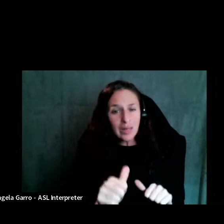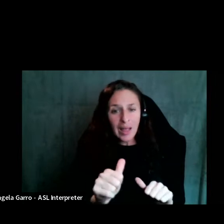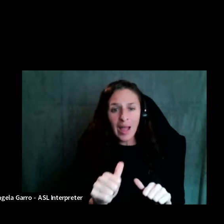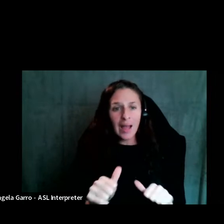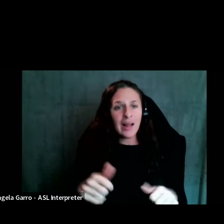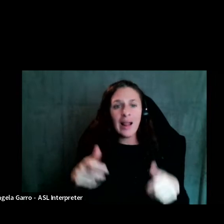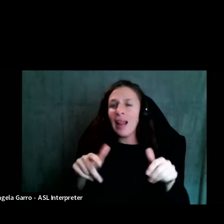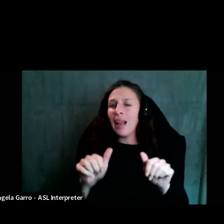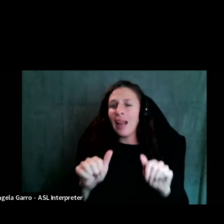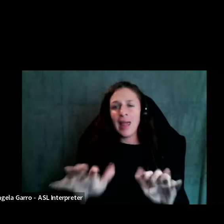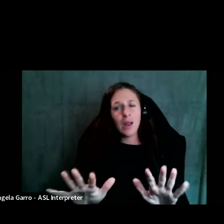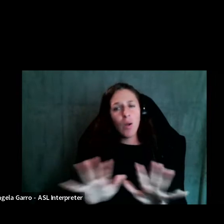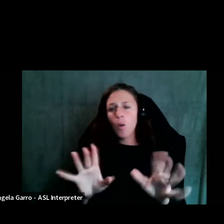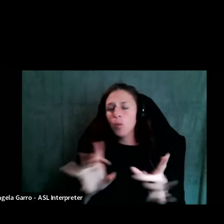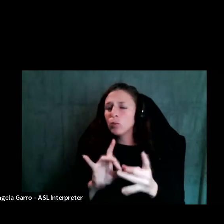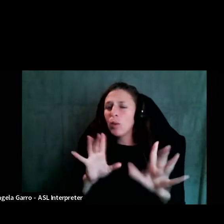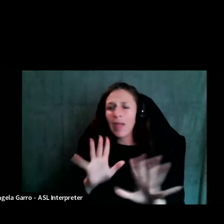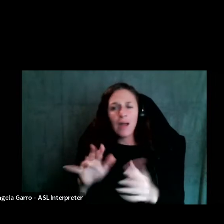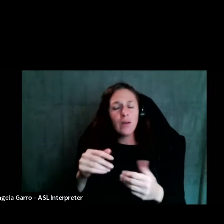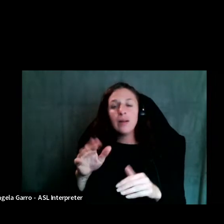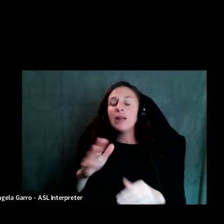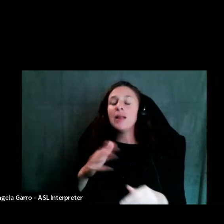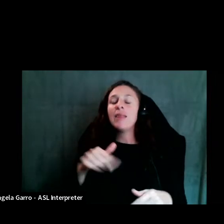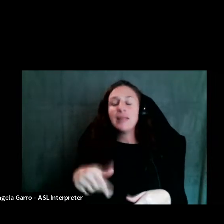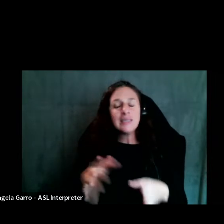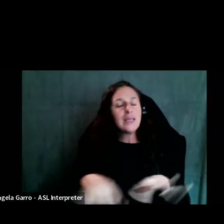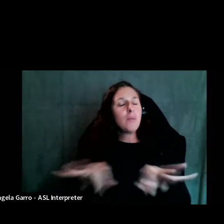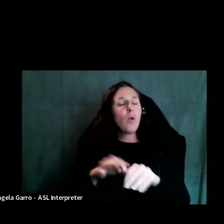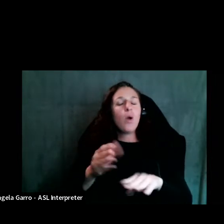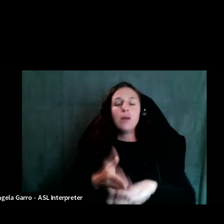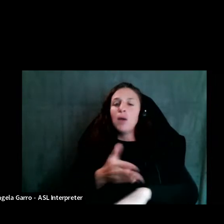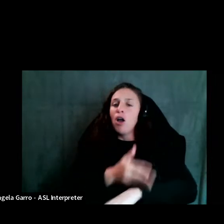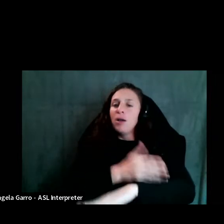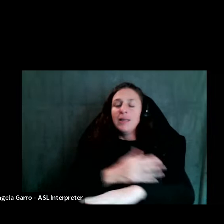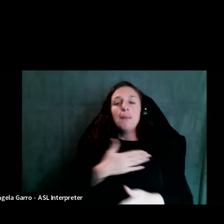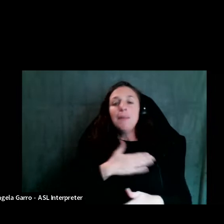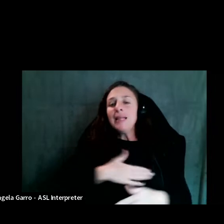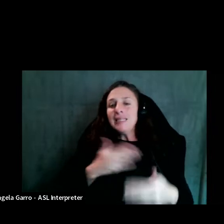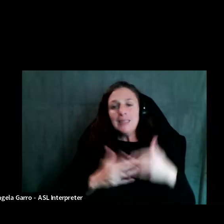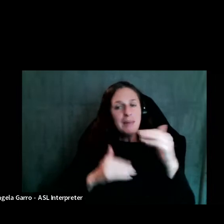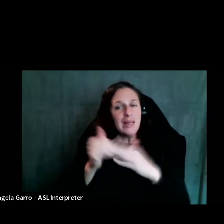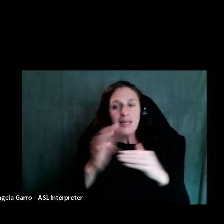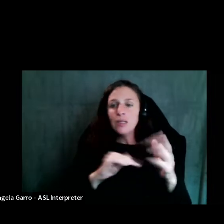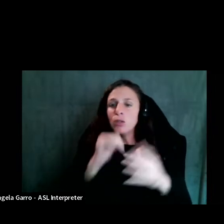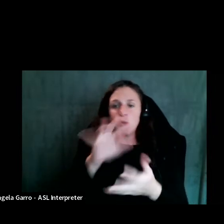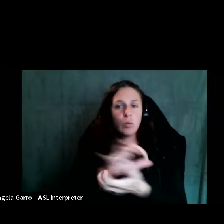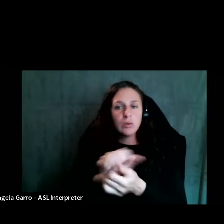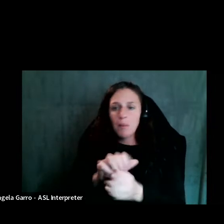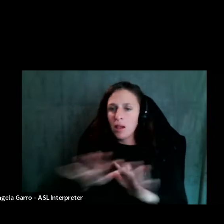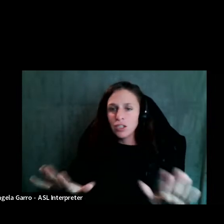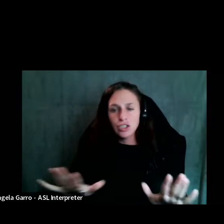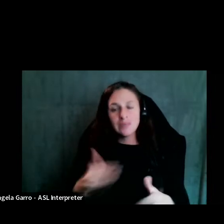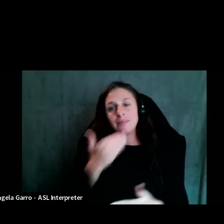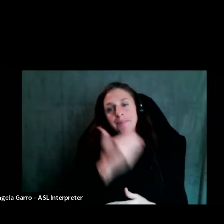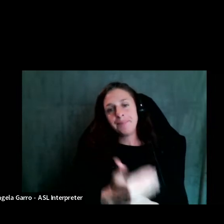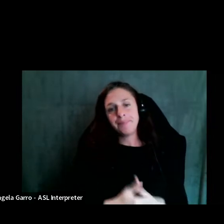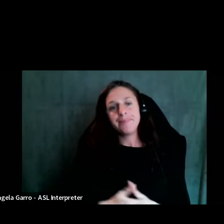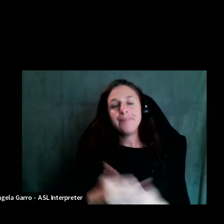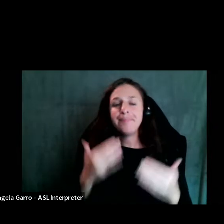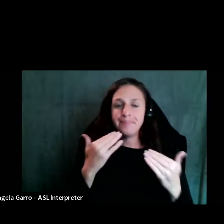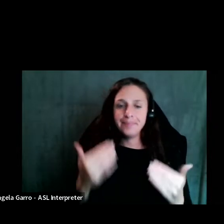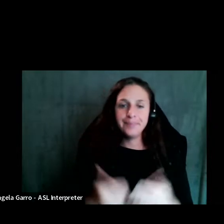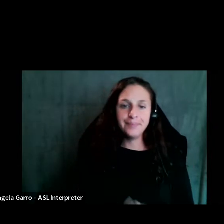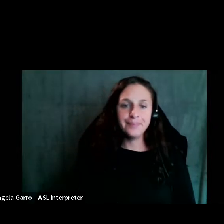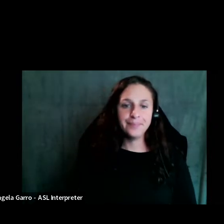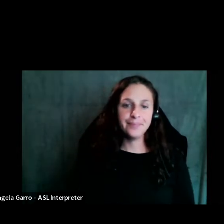let that go. This is important progress. Please build on it. Don't demolish it. Thank you. Thank you.